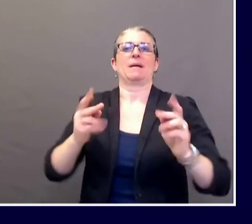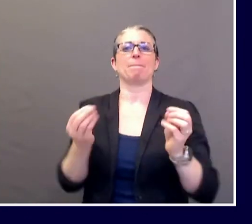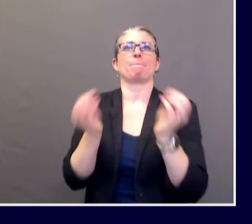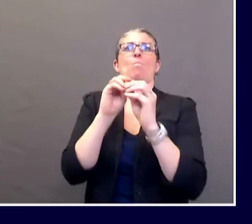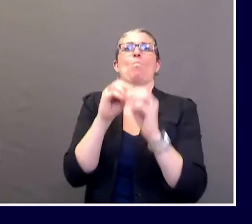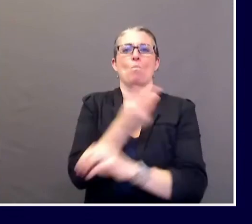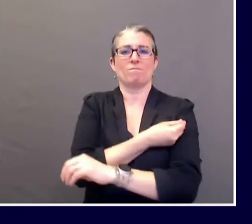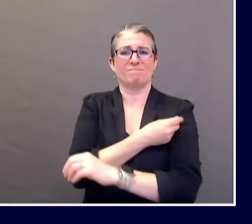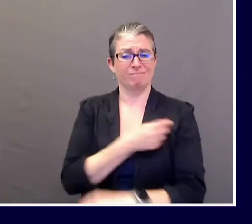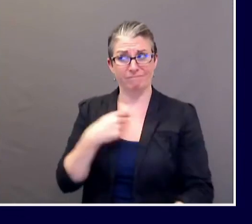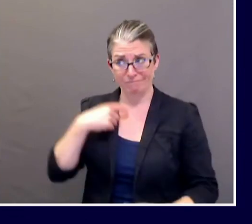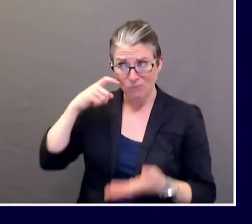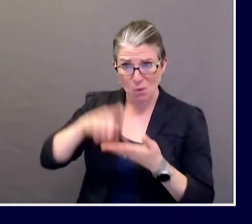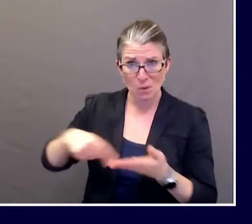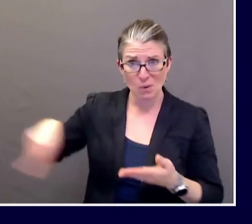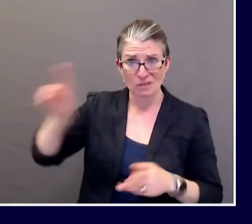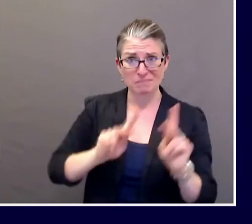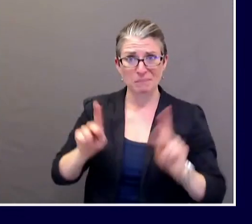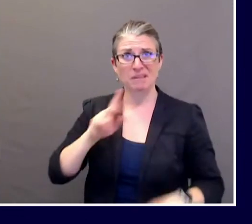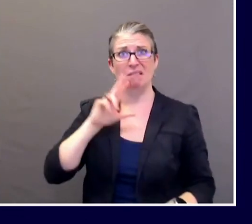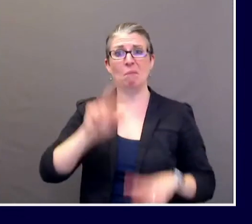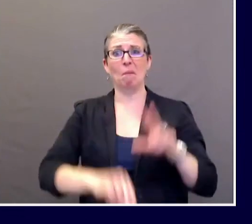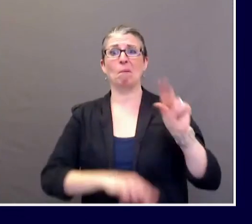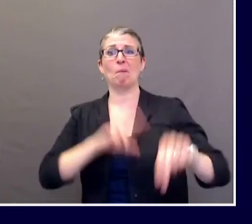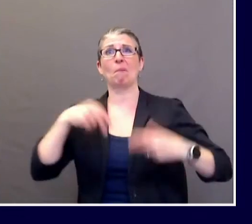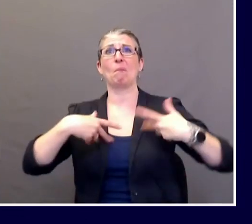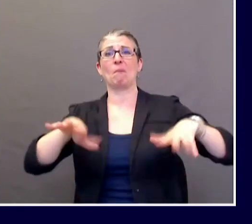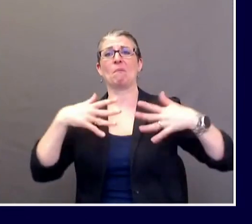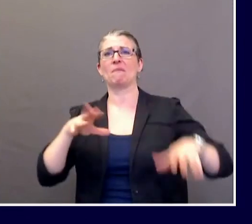That's not going to work for us.